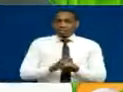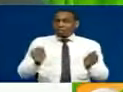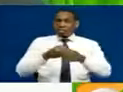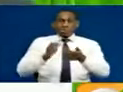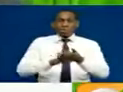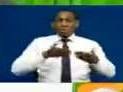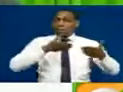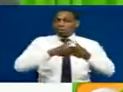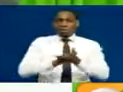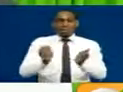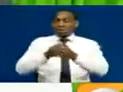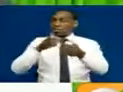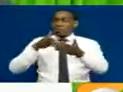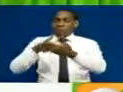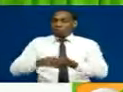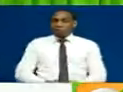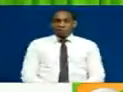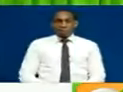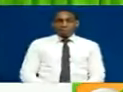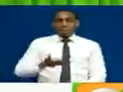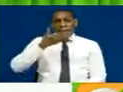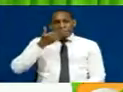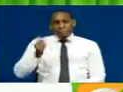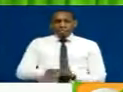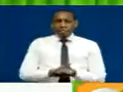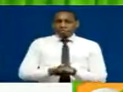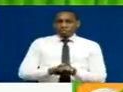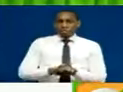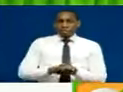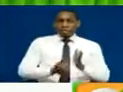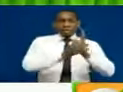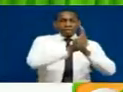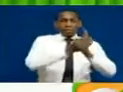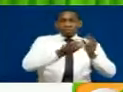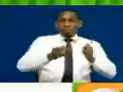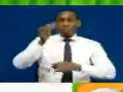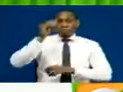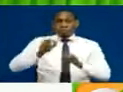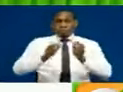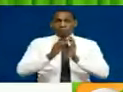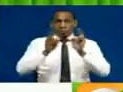haipiti, haitapita. Why don't you leave education for the educationists?